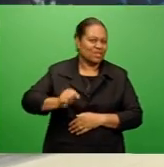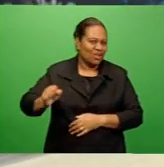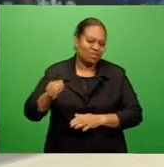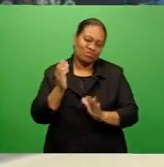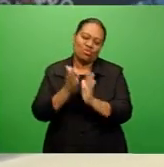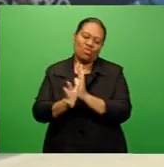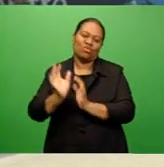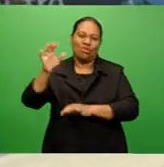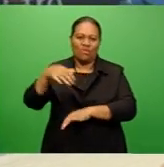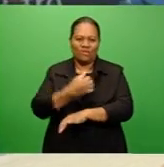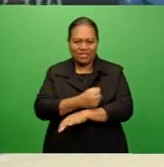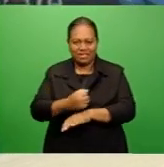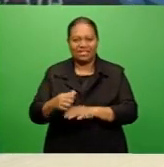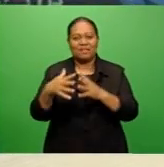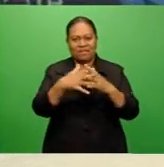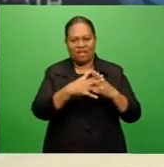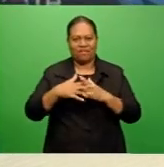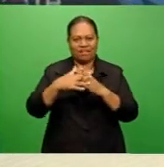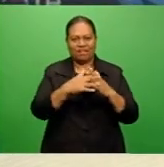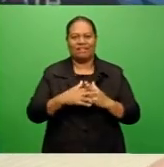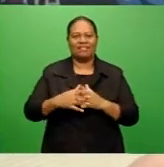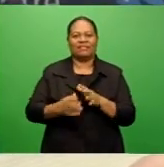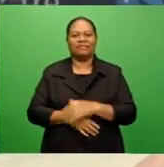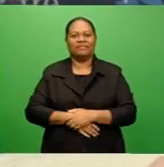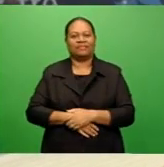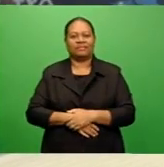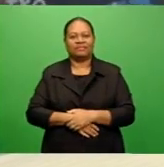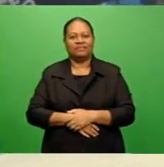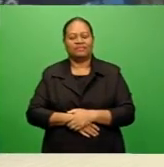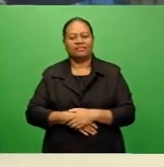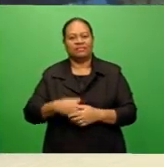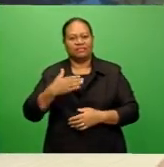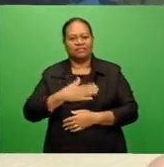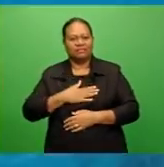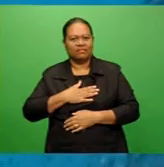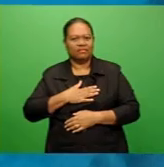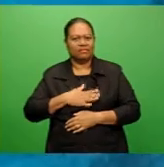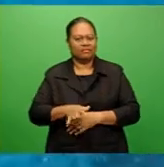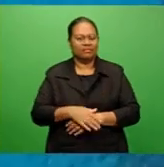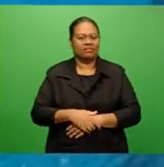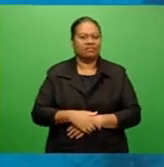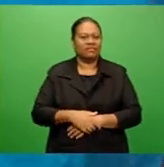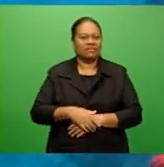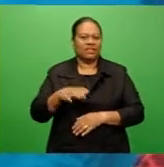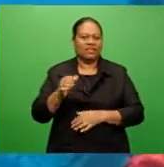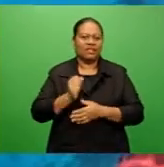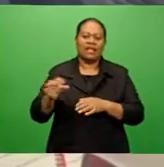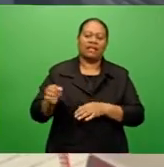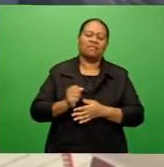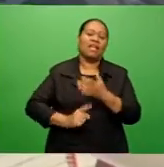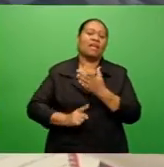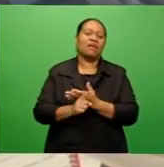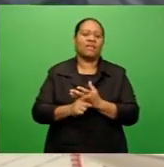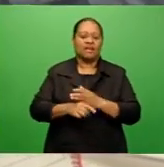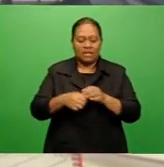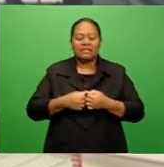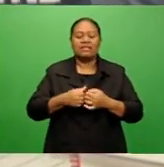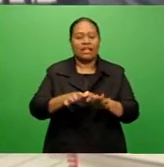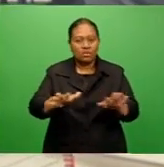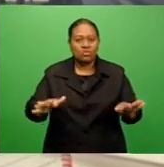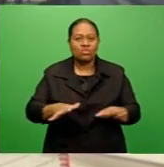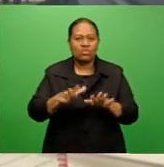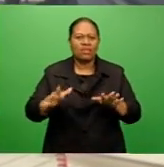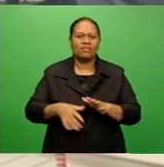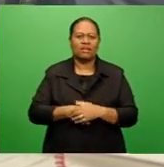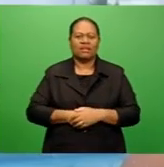in the US, and I want to compete in the Olympics. She took up swimming when she was 5 years old and is coached